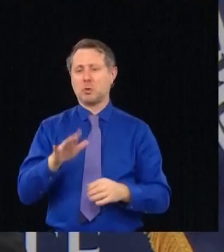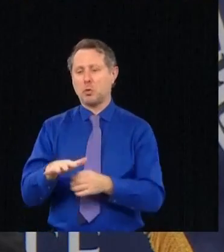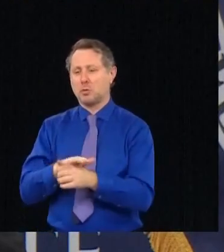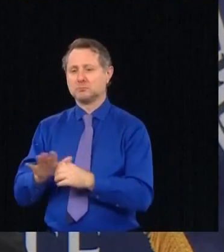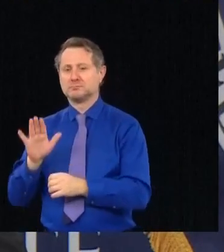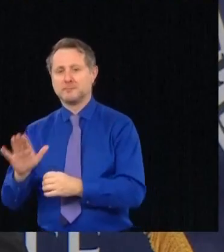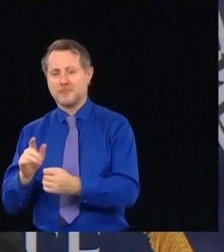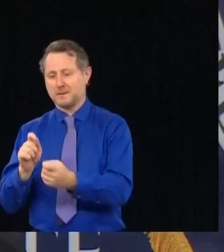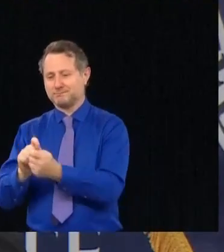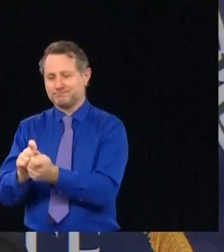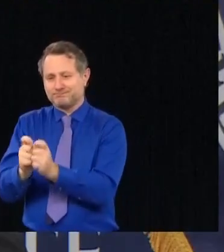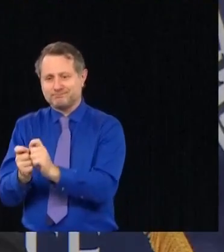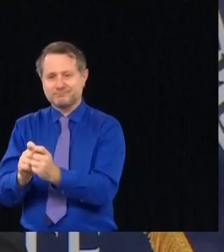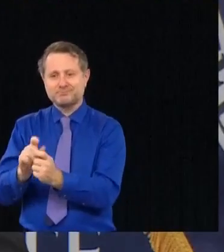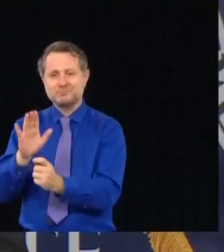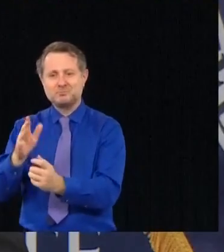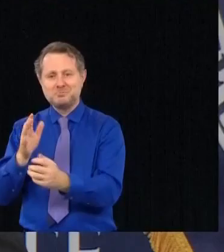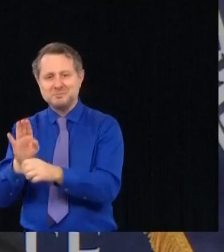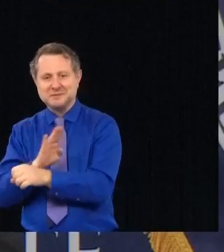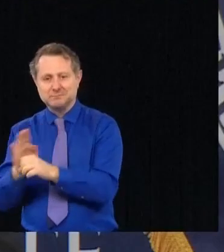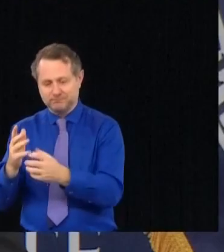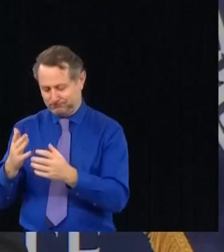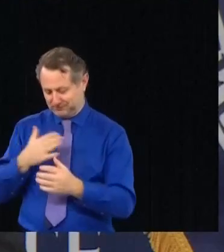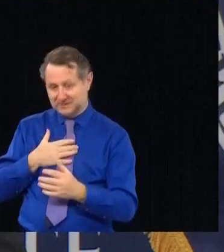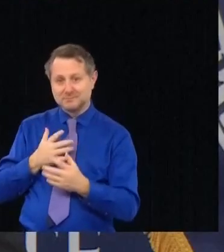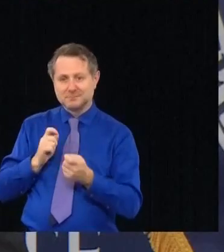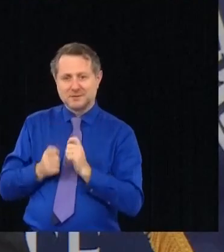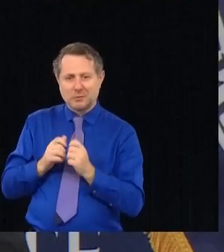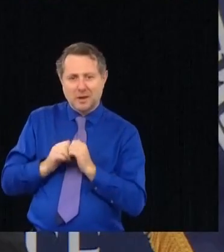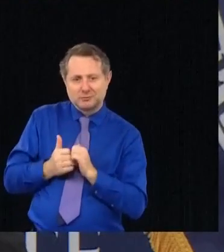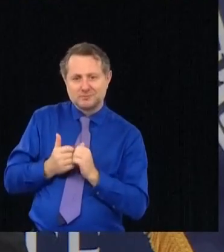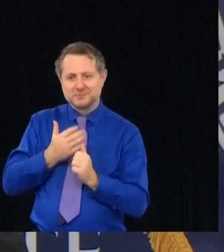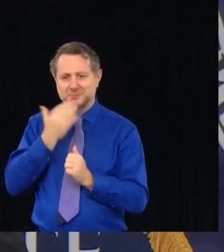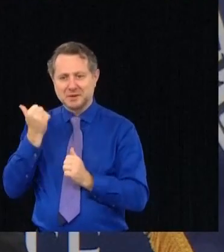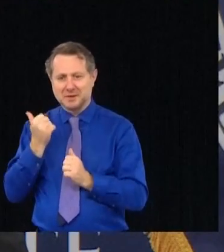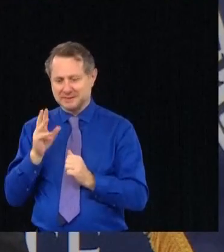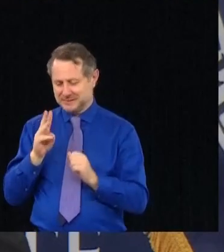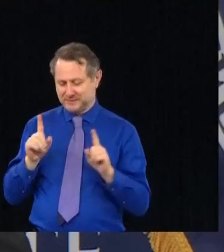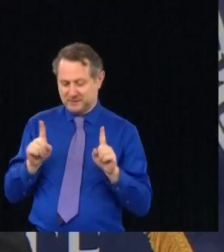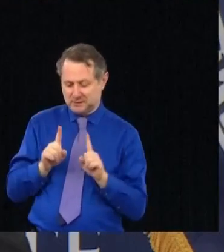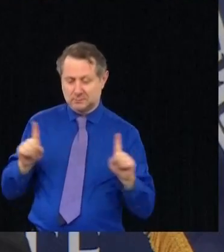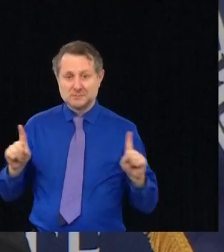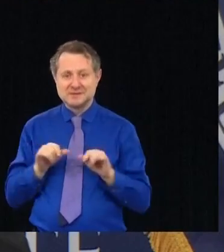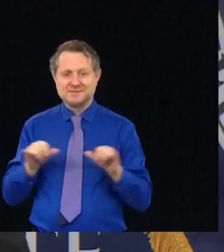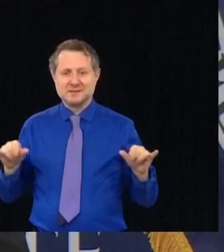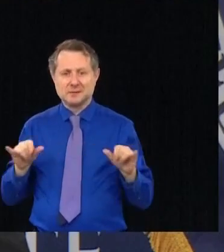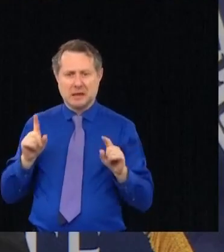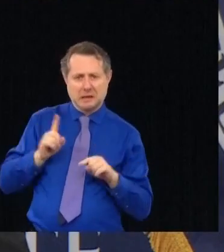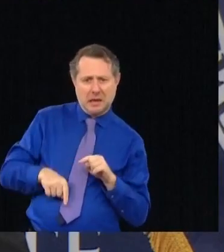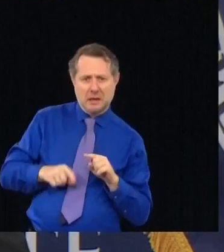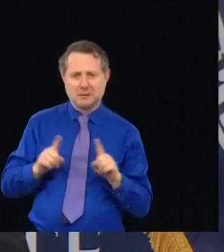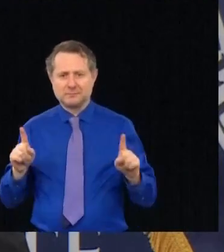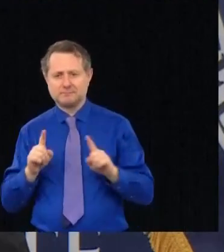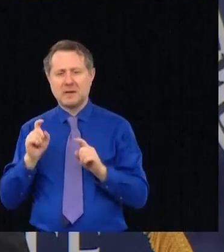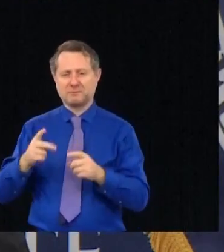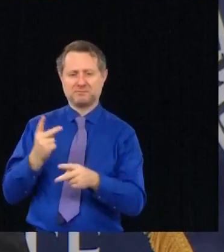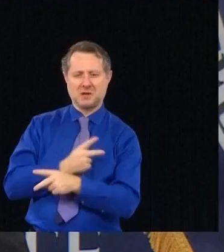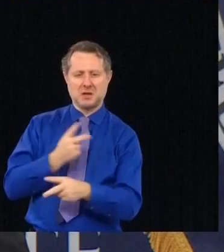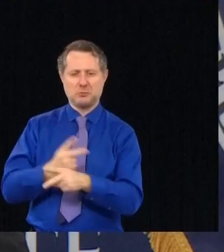interpret 6 feet? This is how my business works. It doesn't really fit 6 feet. All